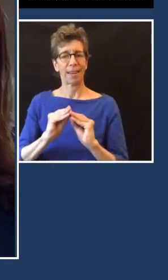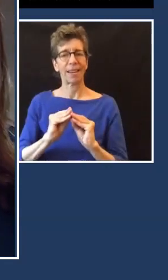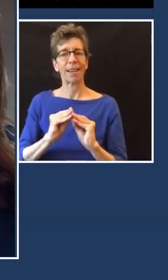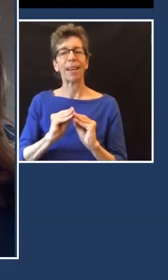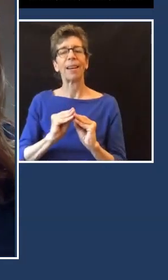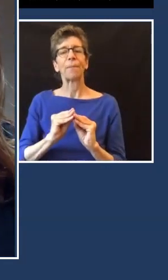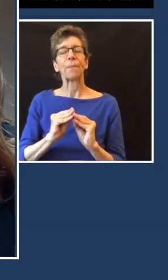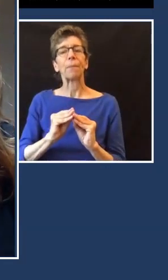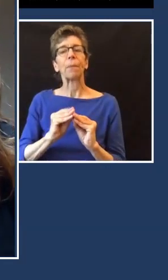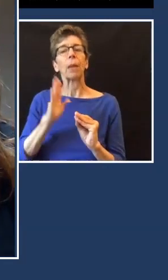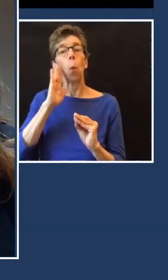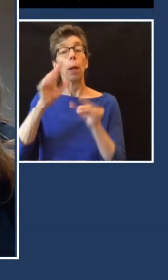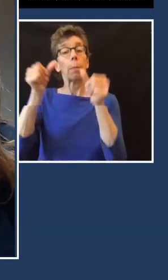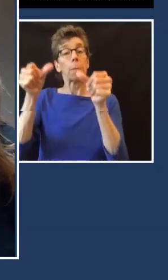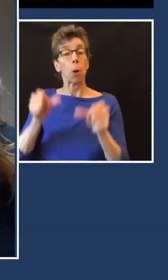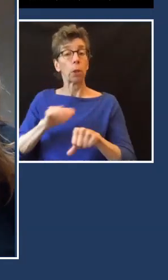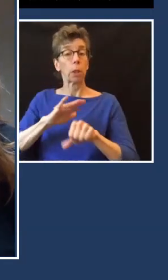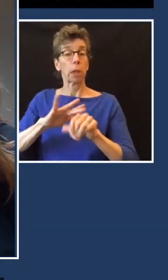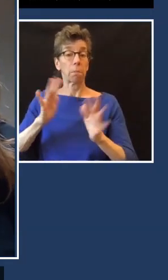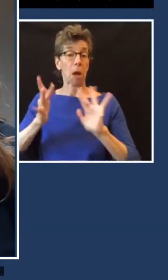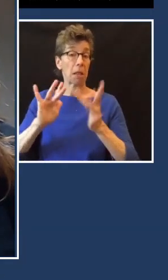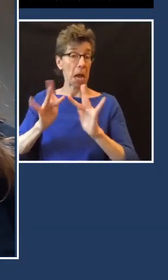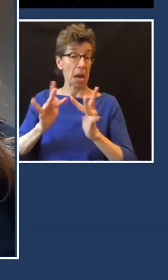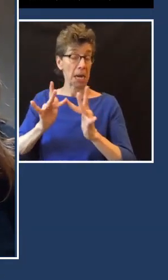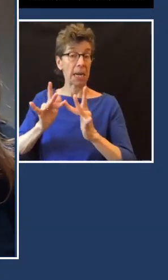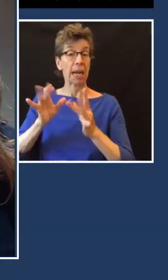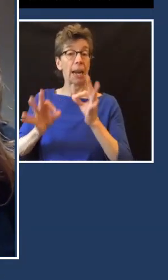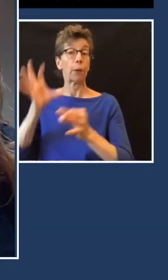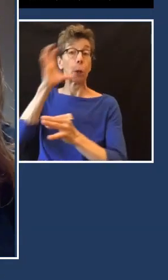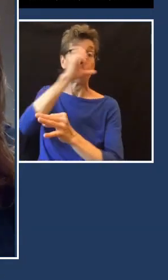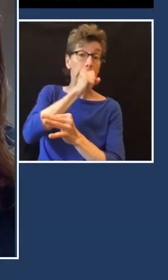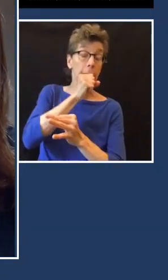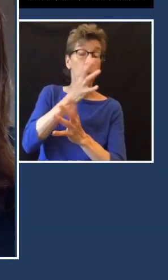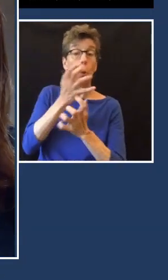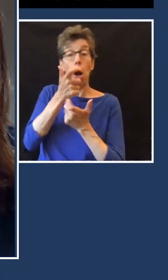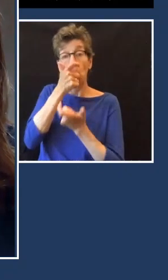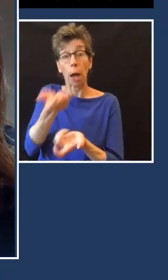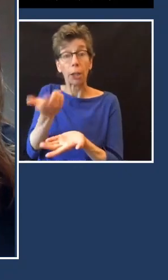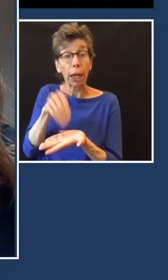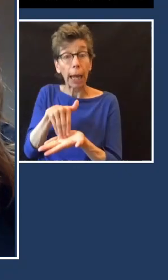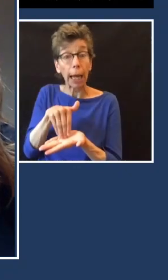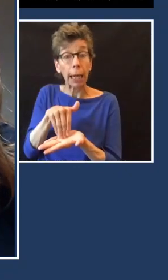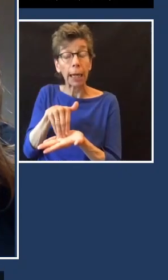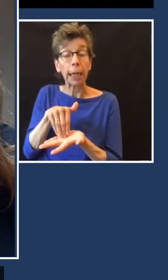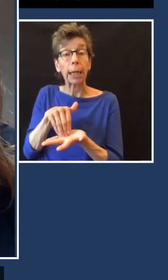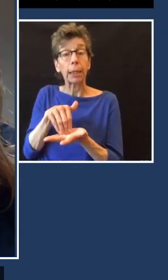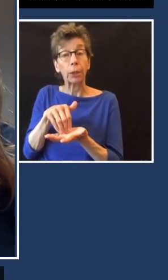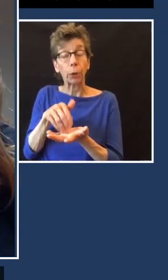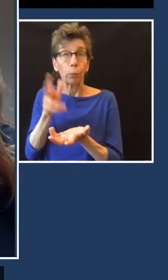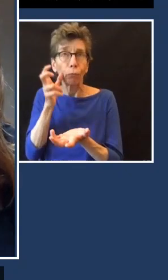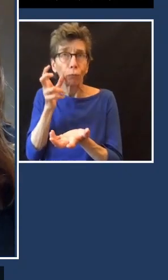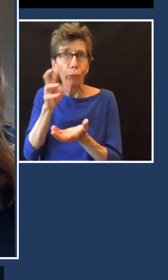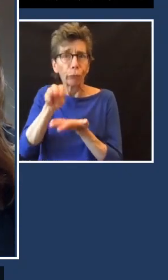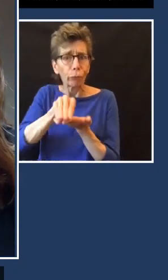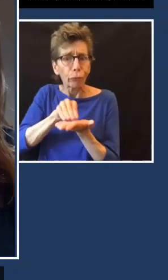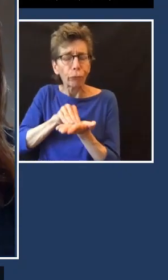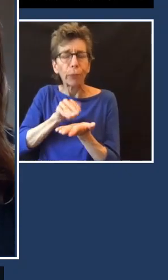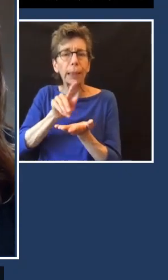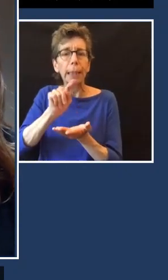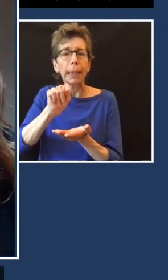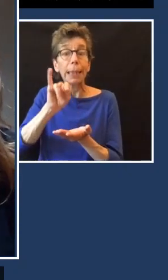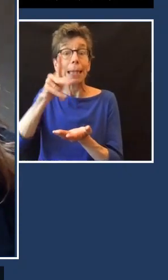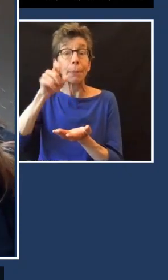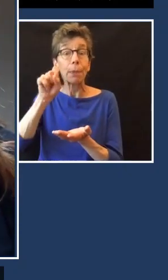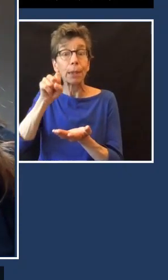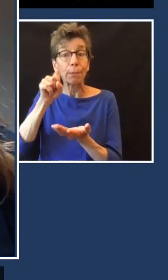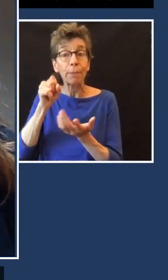this online. So if you missed any part of it, or if you'd like to watch again to learn more tips from Amanda, we have a